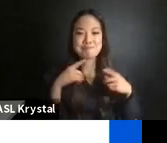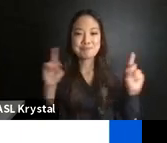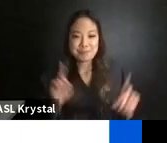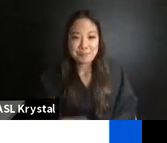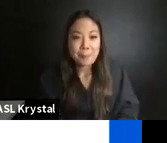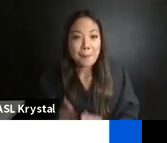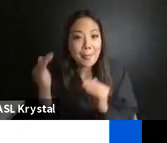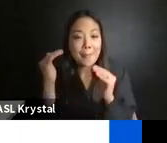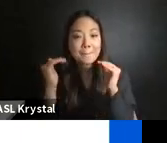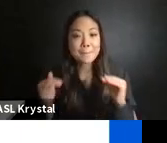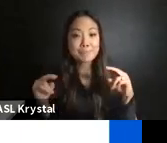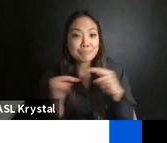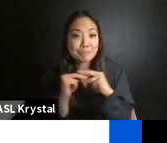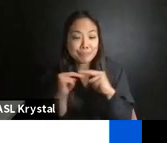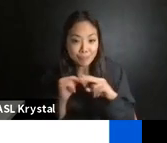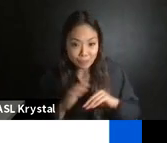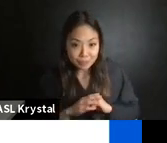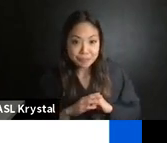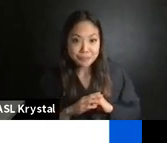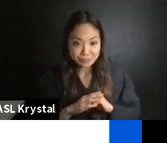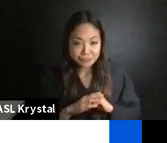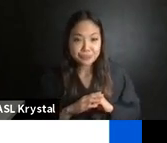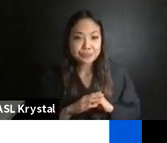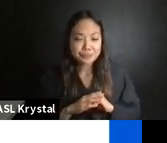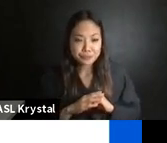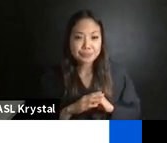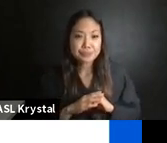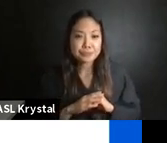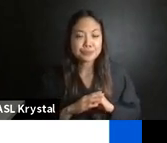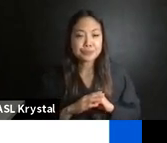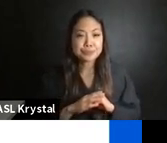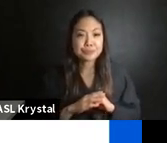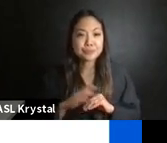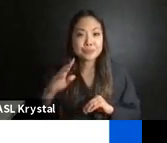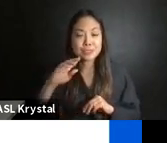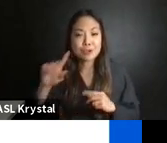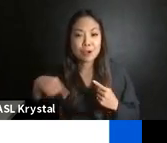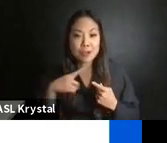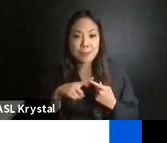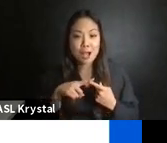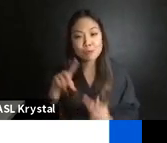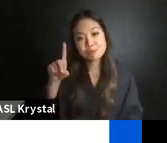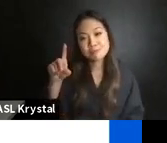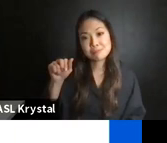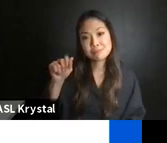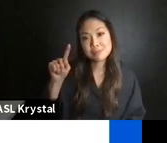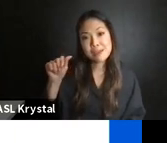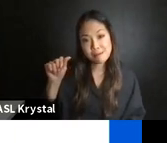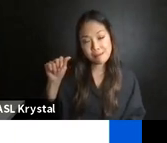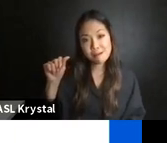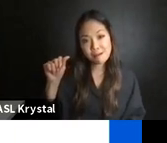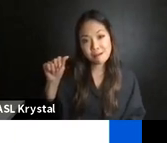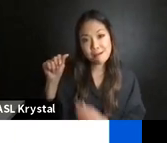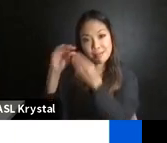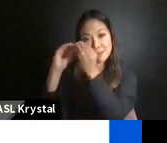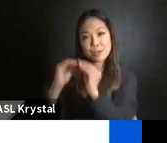slides that i will go into um we'll talk a little bit about um the data um so the next